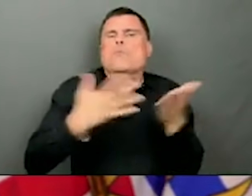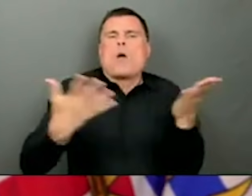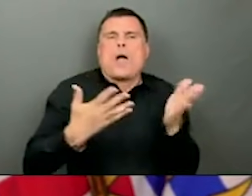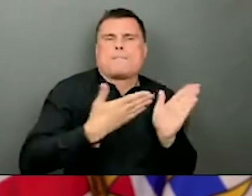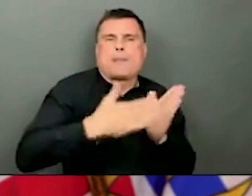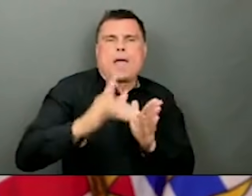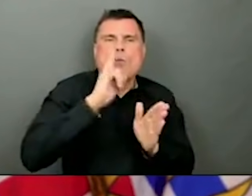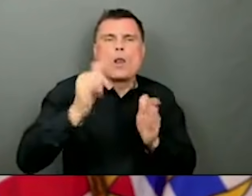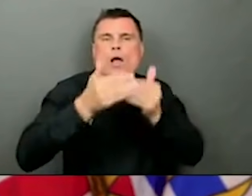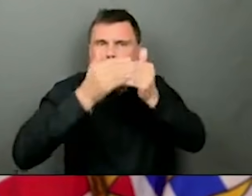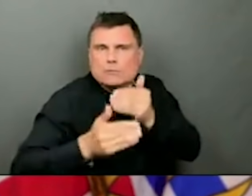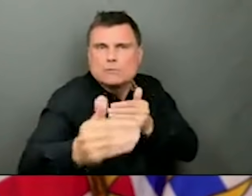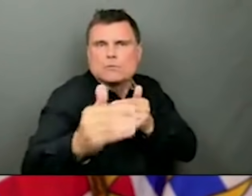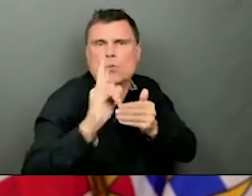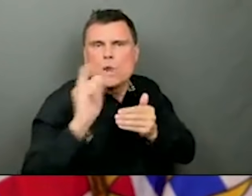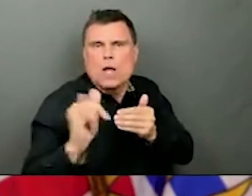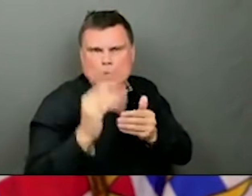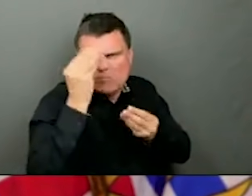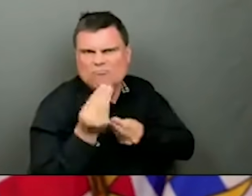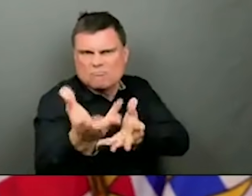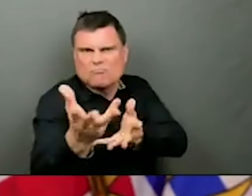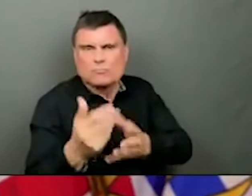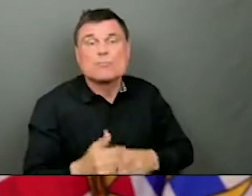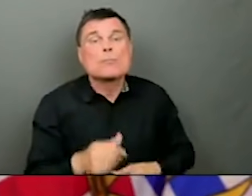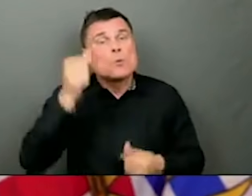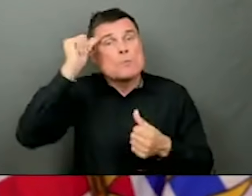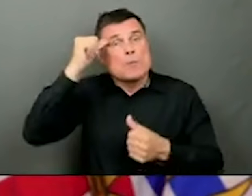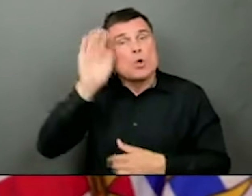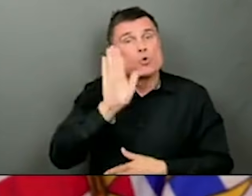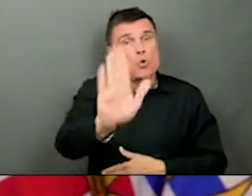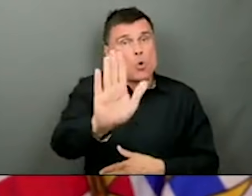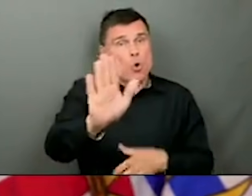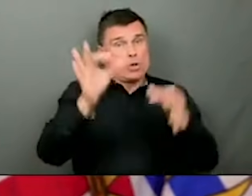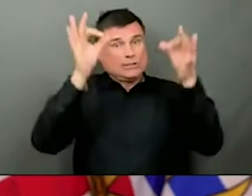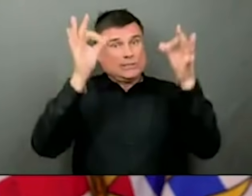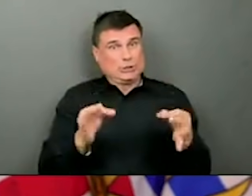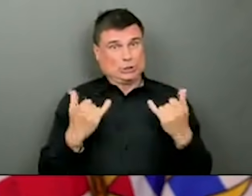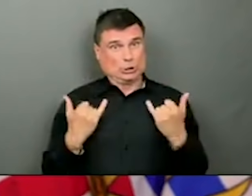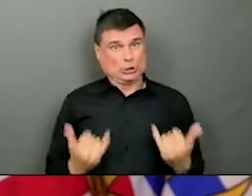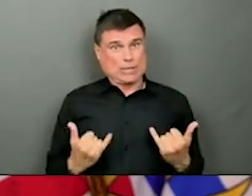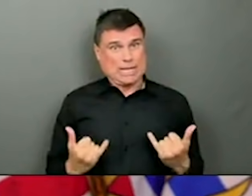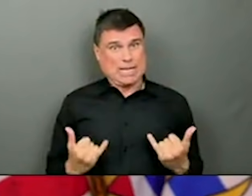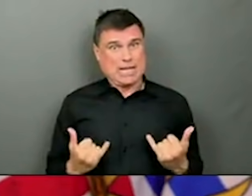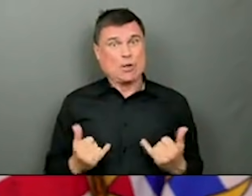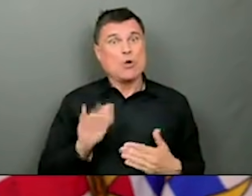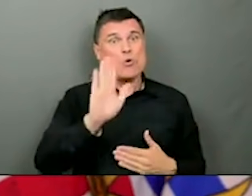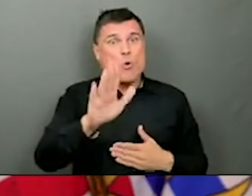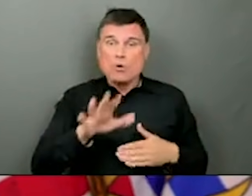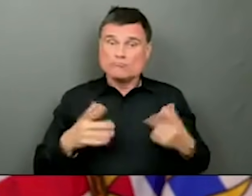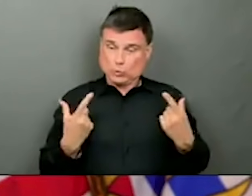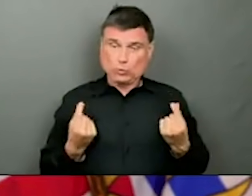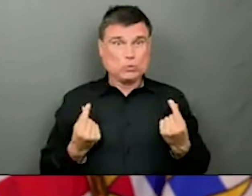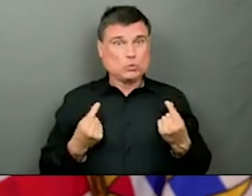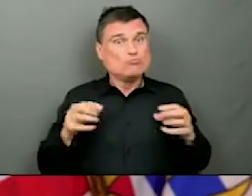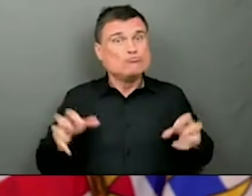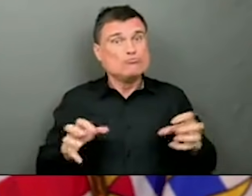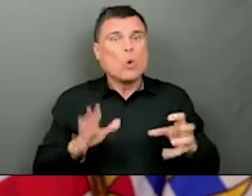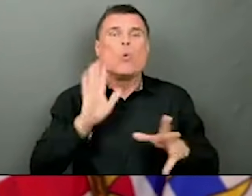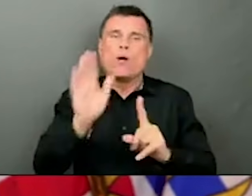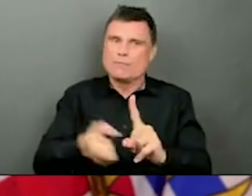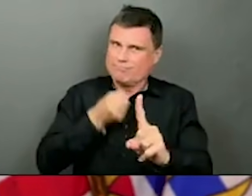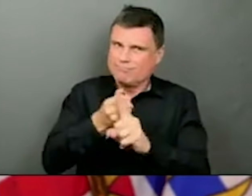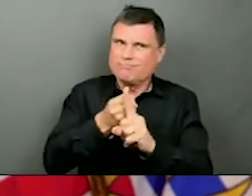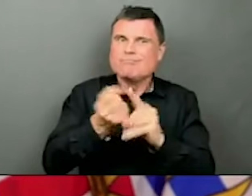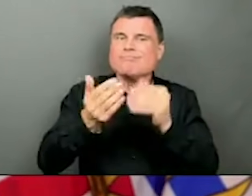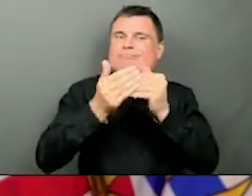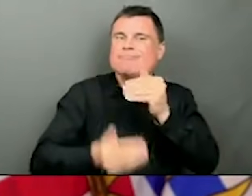today determines where we will all be 2 to 3 weeks from now. And that's why everything that we're doing right now is